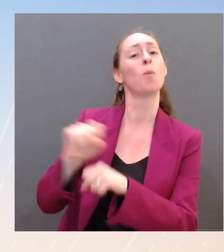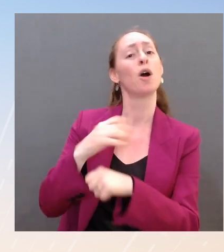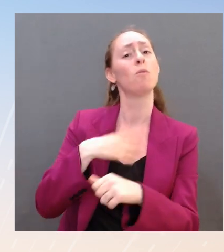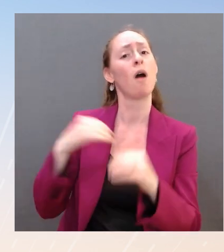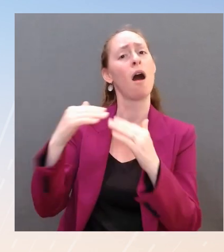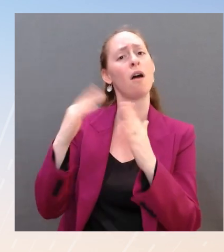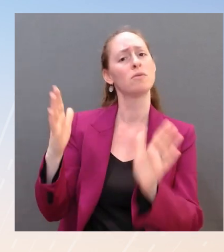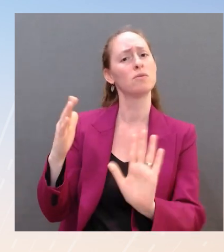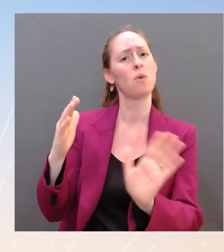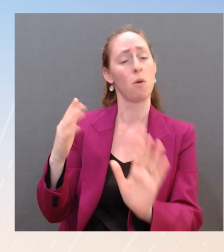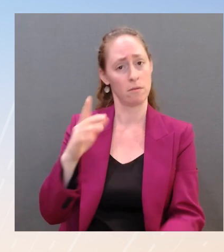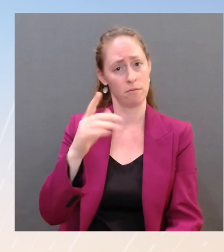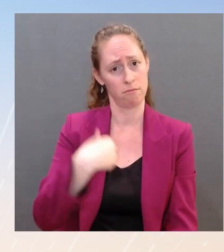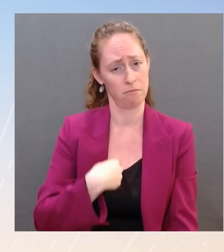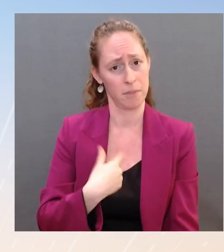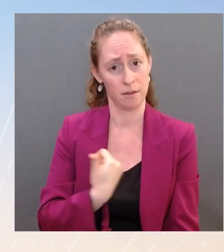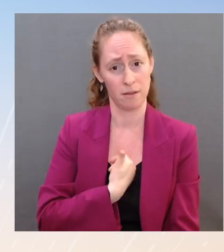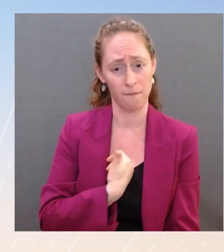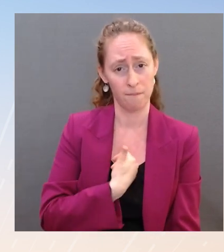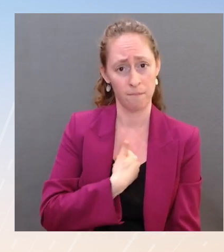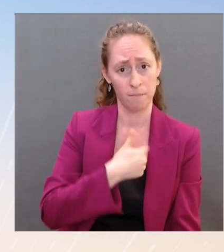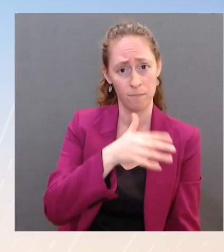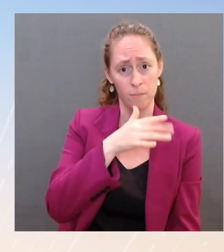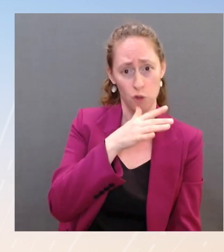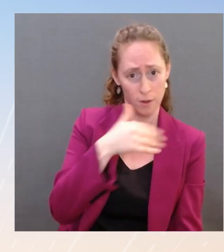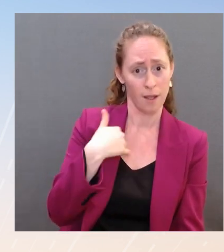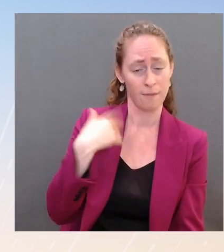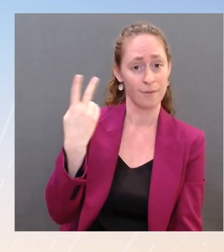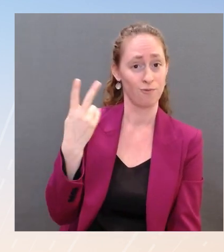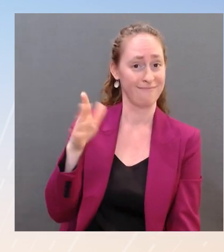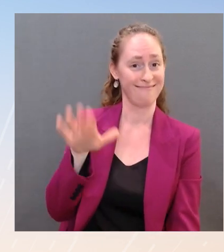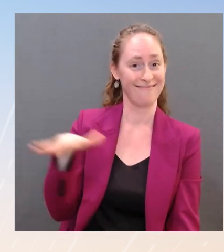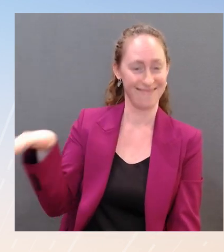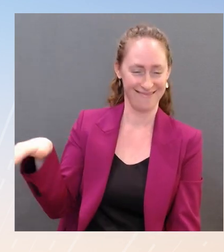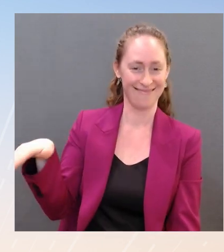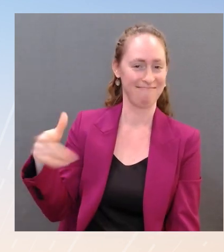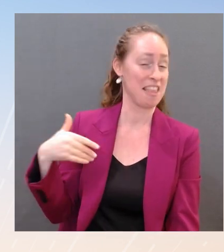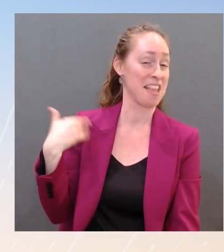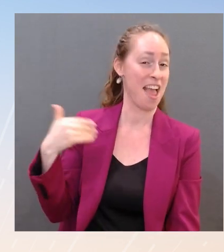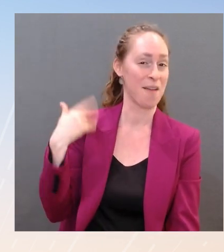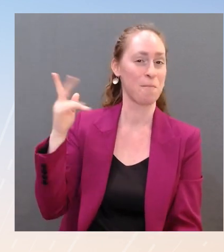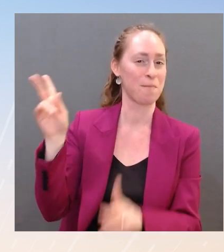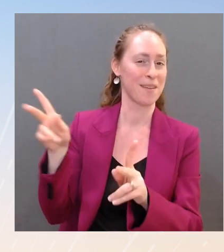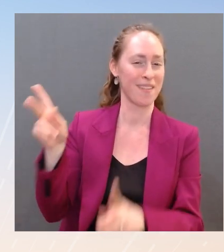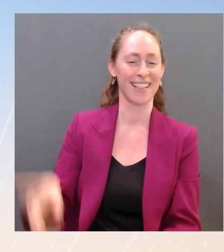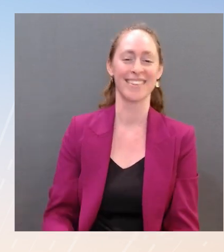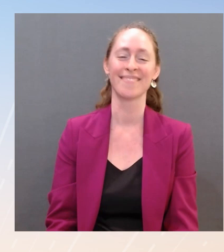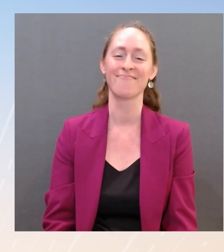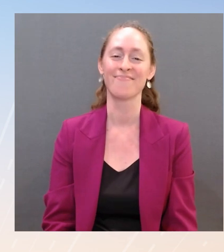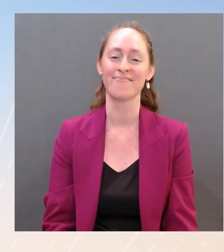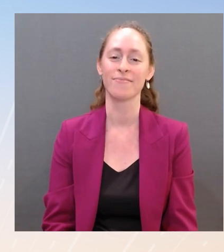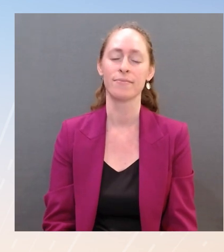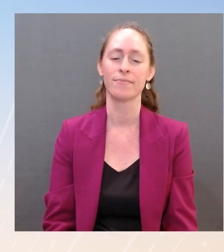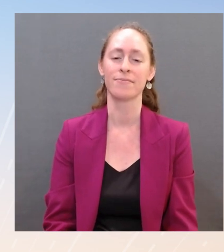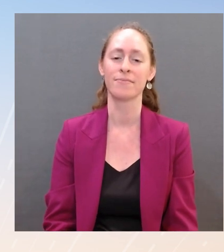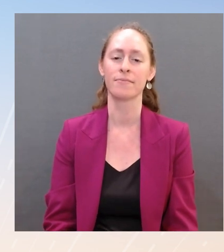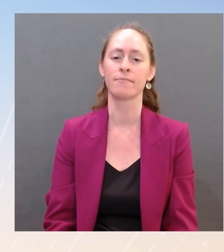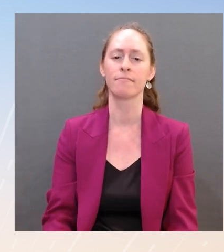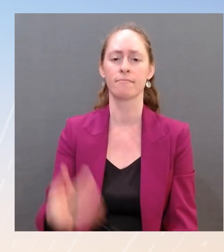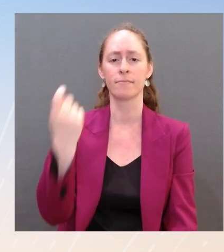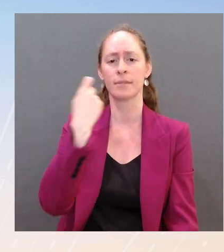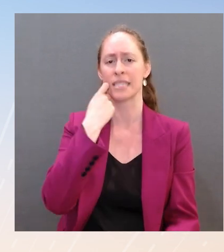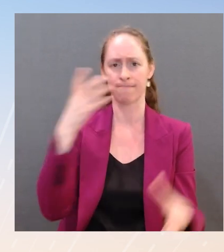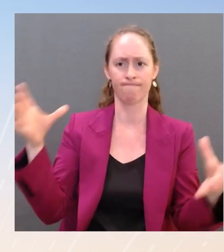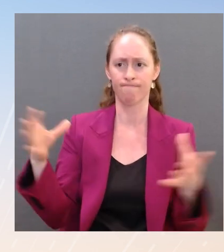Recently, I sat down with another group of young mental health champions, one young woman, a high schooler, who'd watched